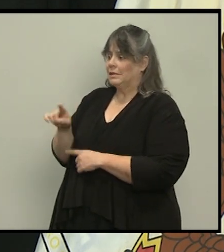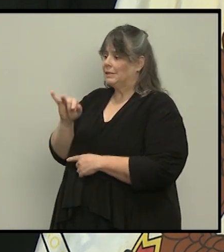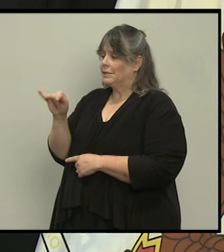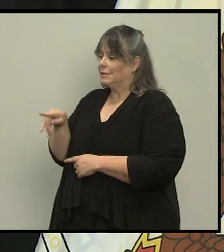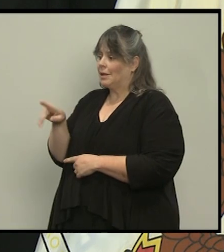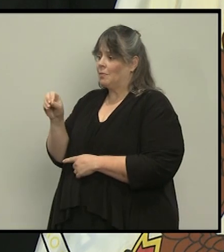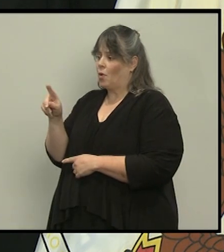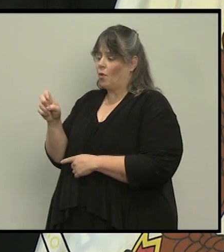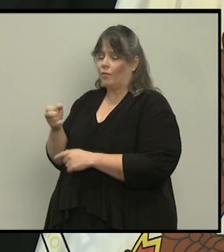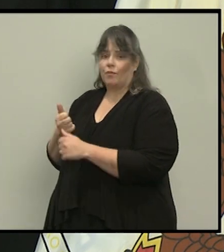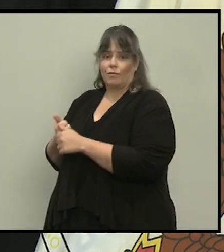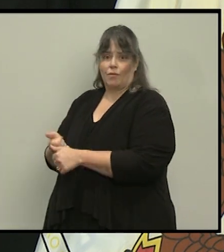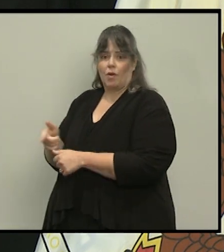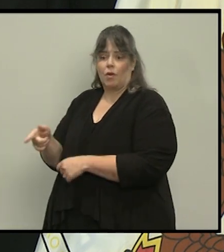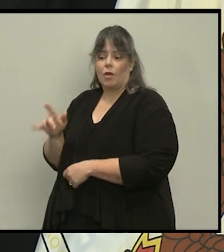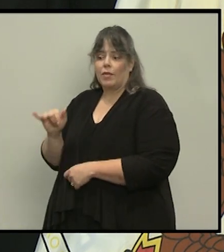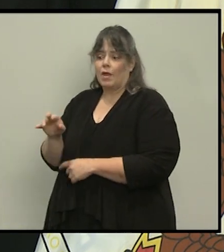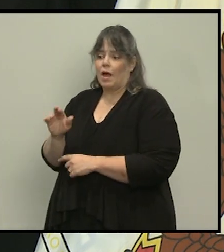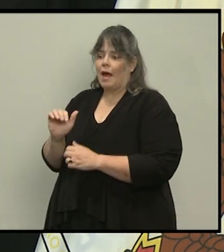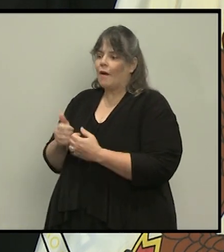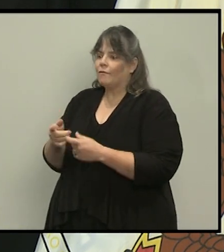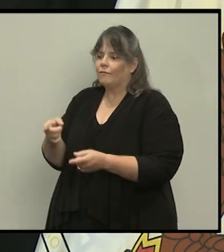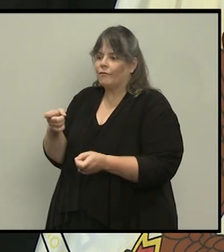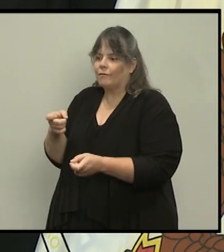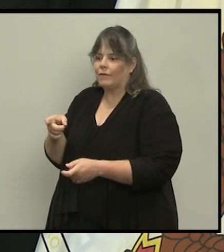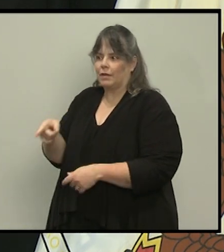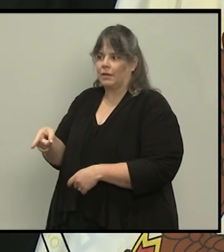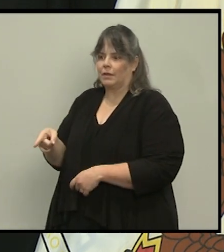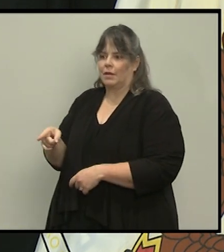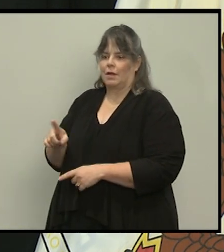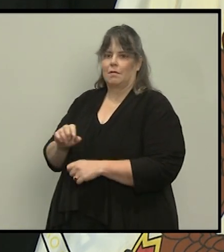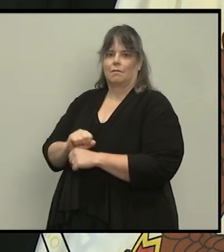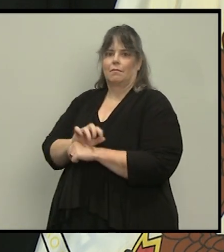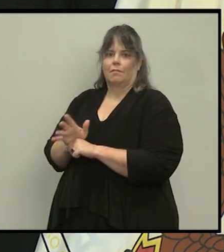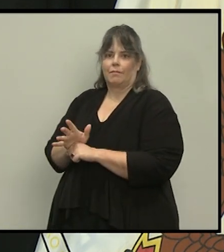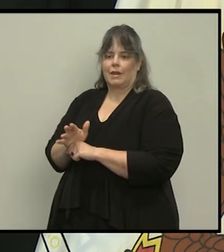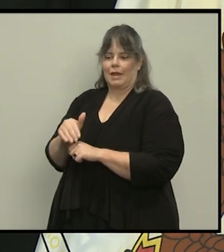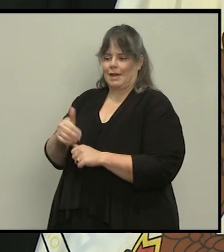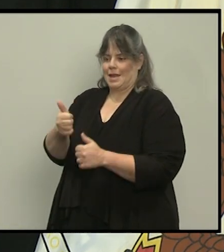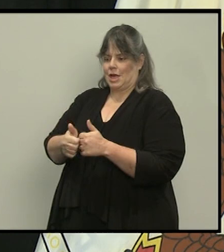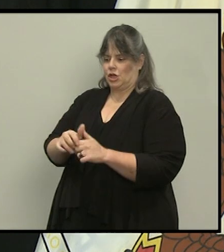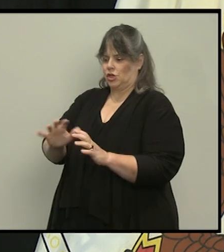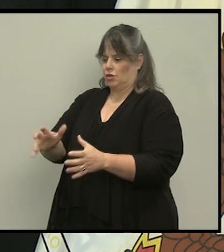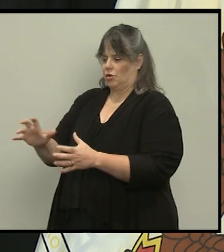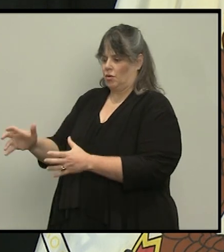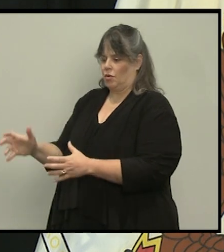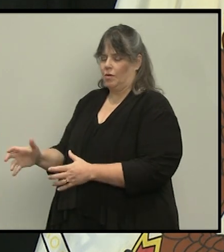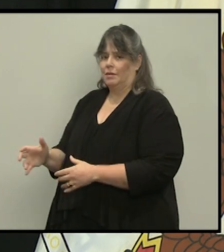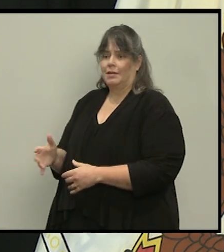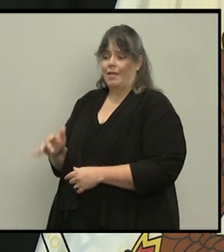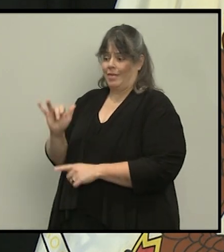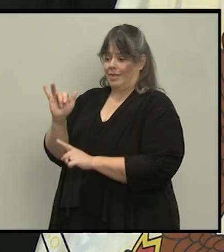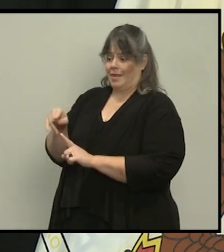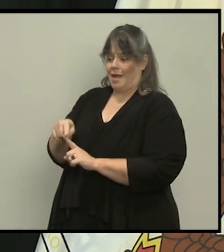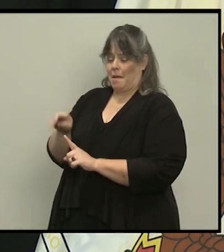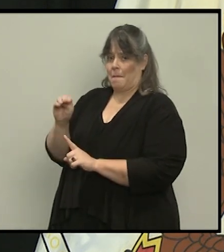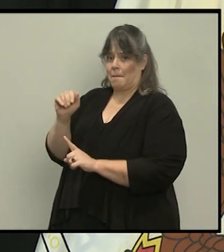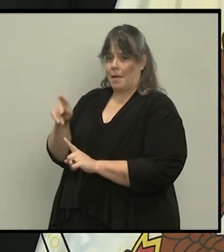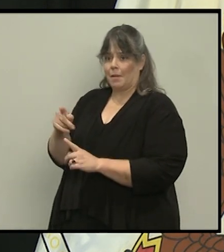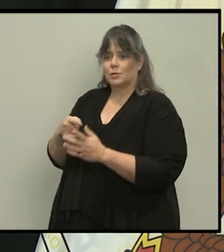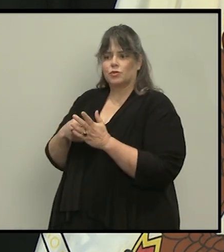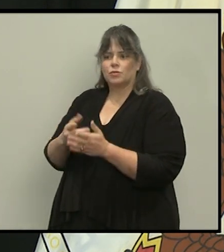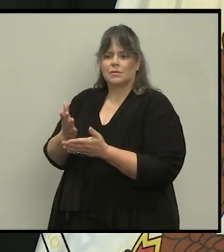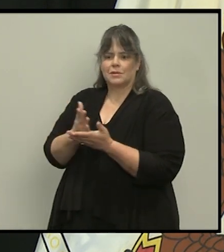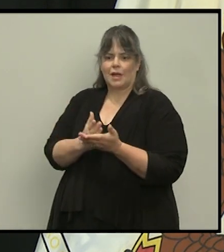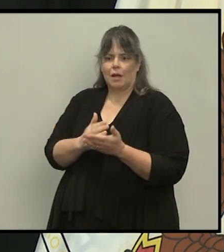well as the rate at each location. This map shows us that some areas have higher